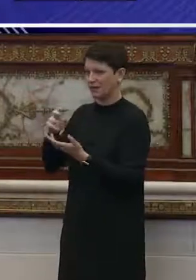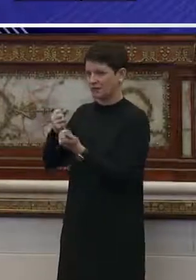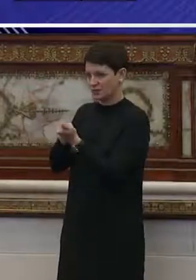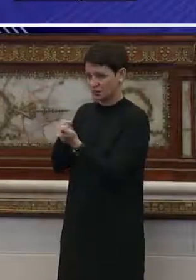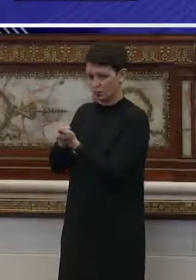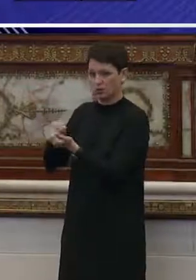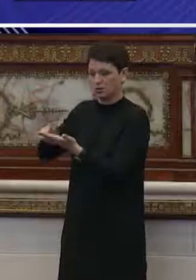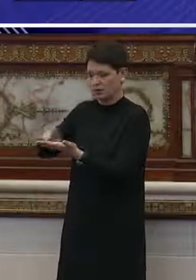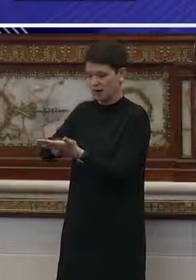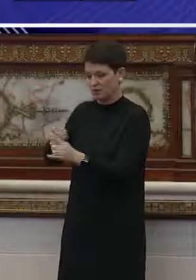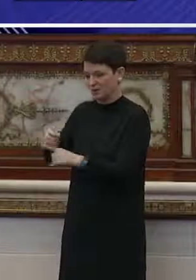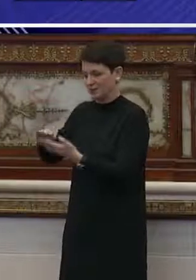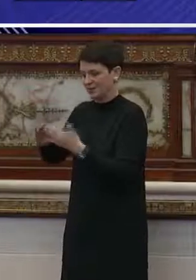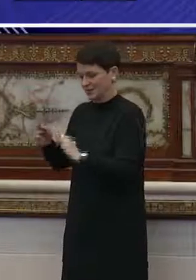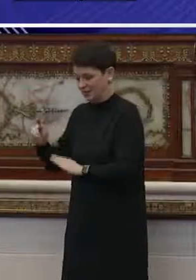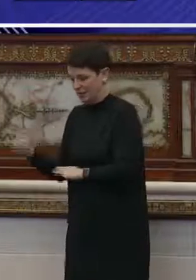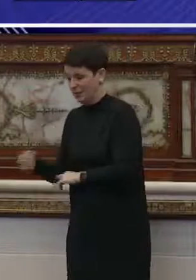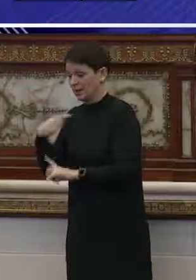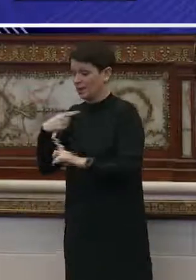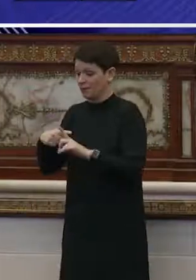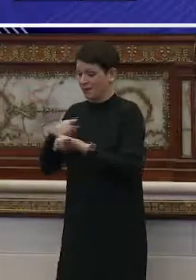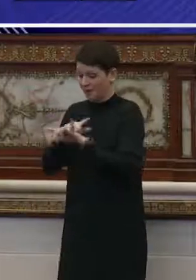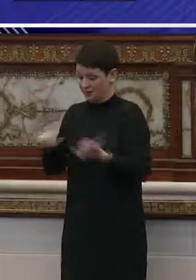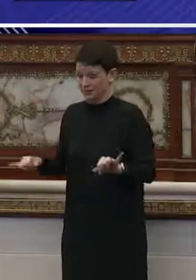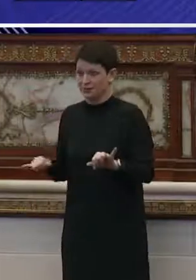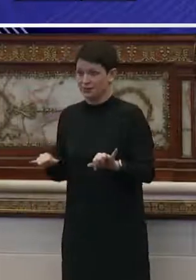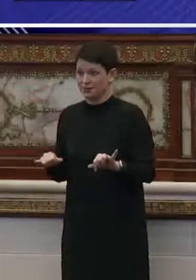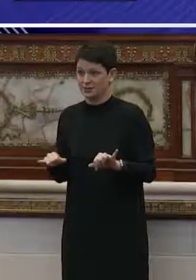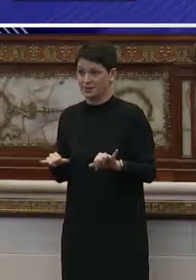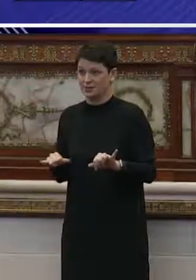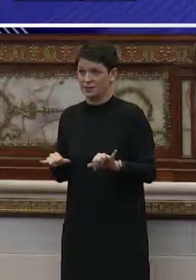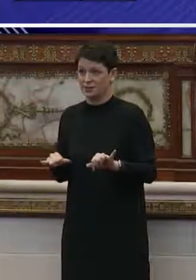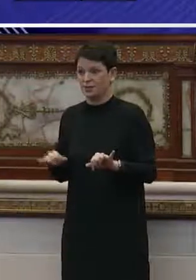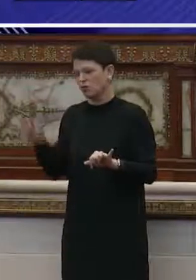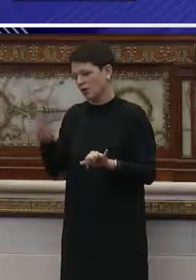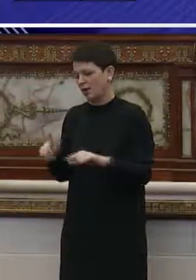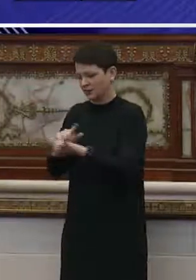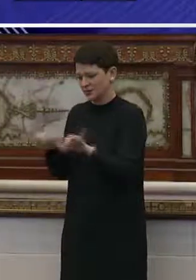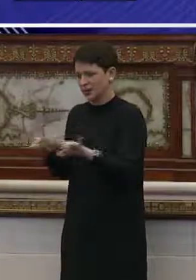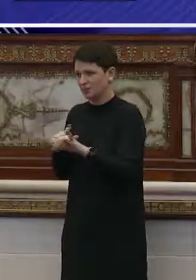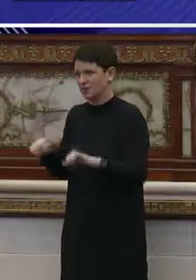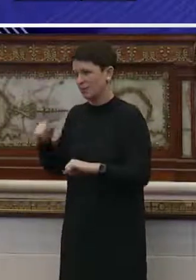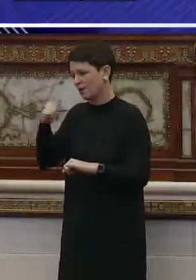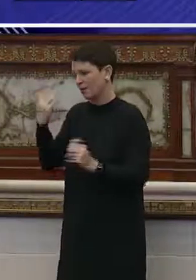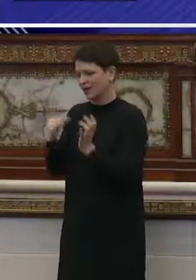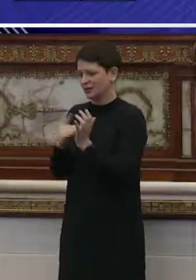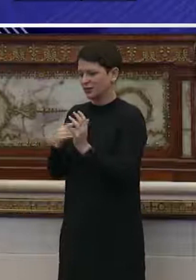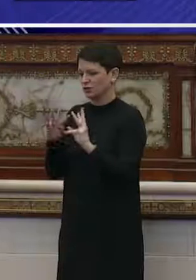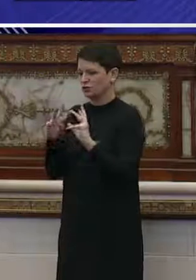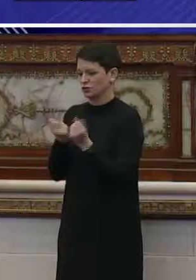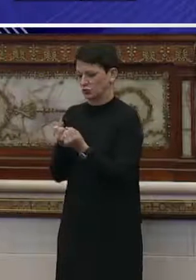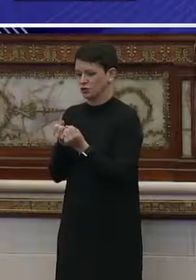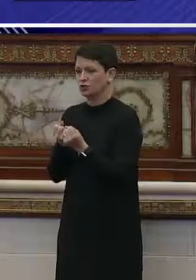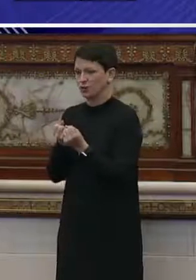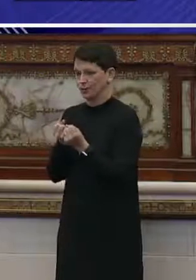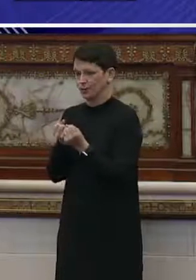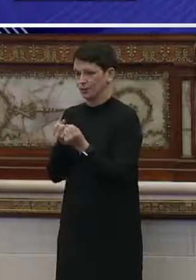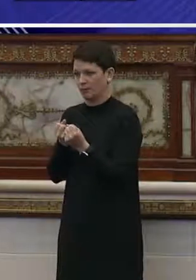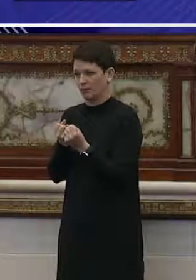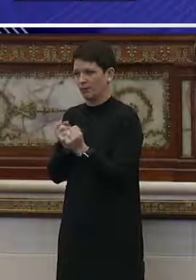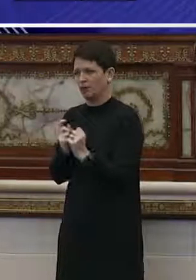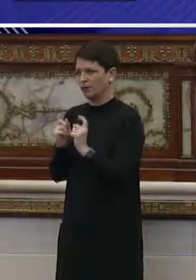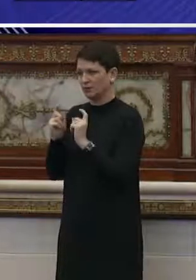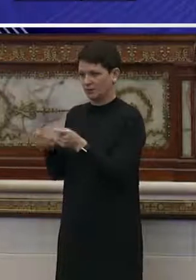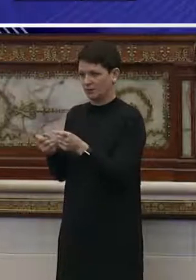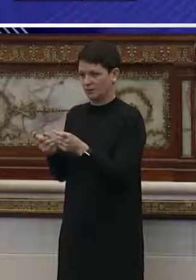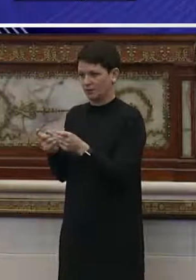city at the same time that, or right around the same time that the Black Doctors Consortium